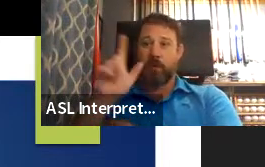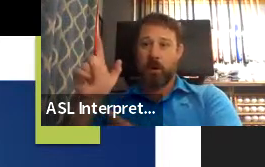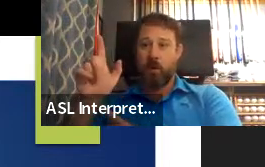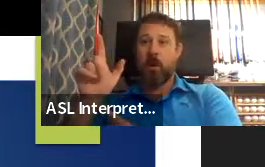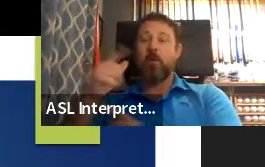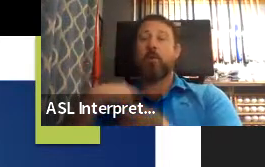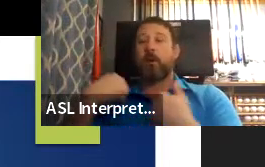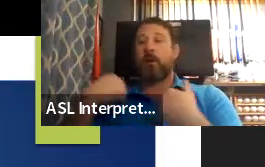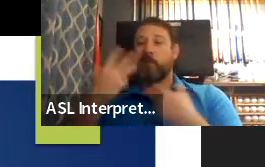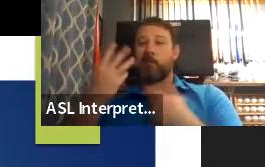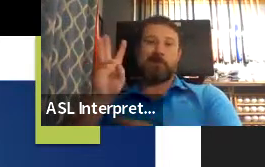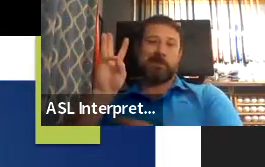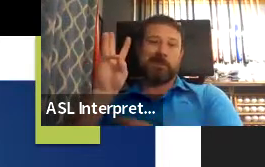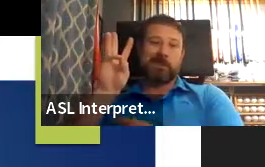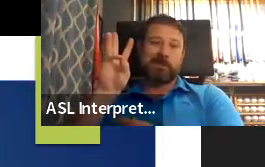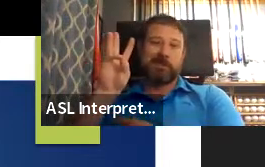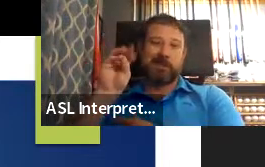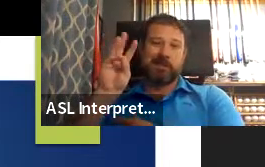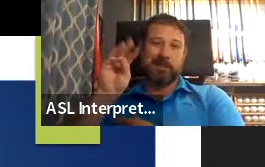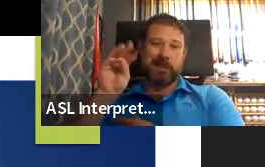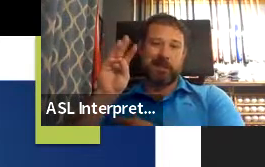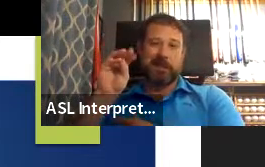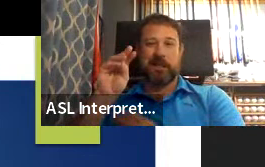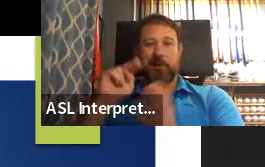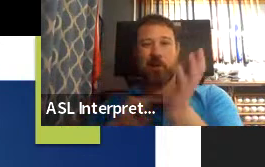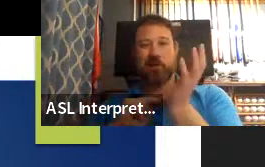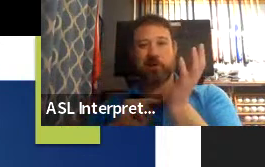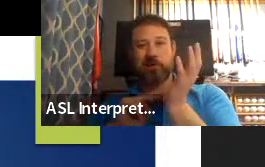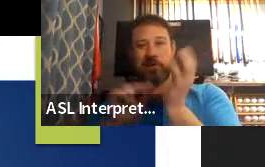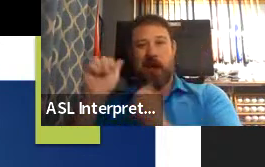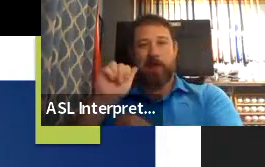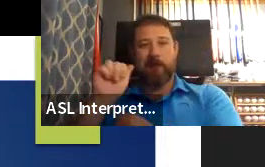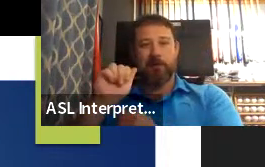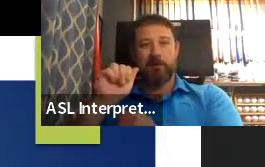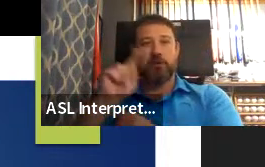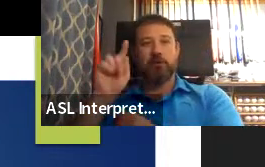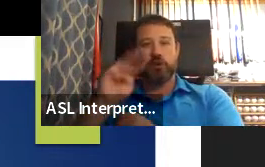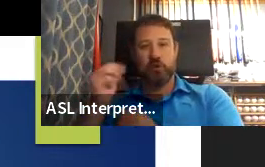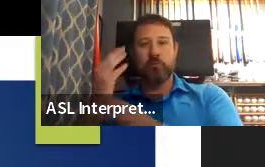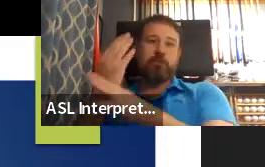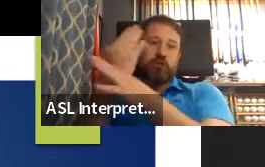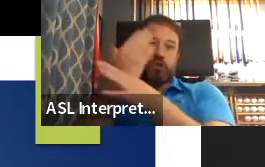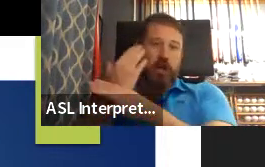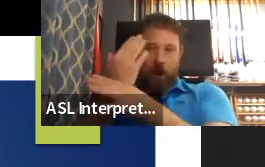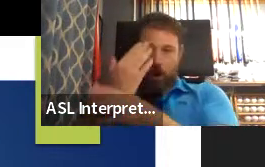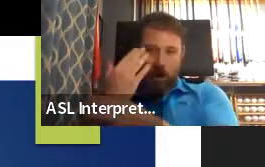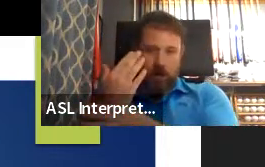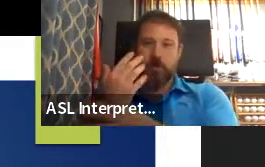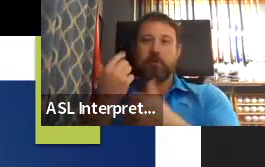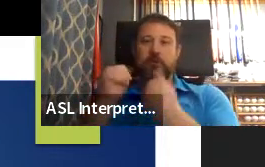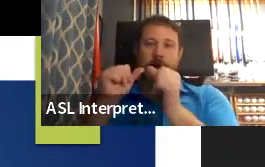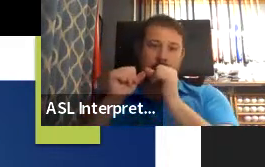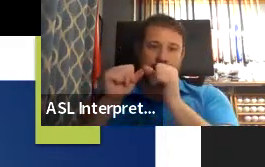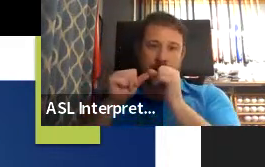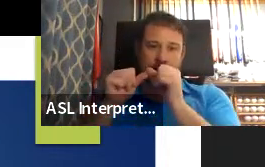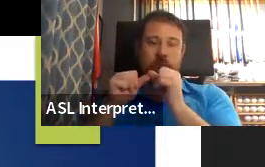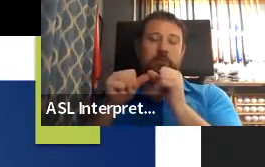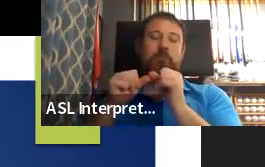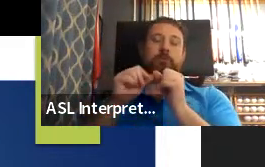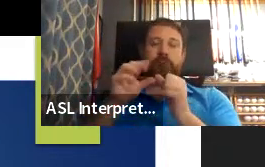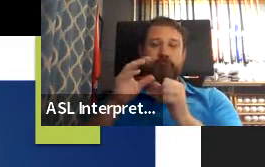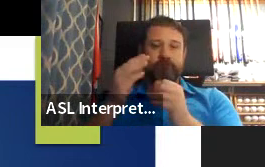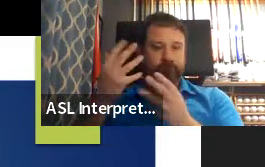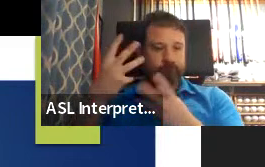having 60 of the school nurses on average on the Zoom calls, sharing information, trying to maintain some continuity. We